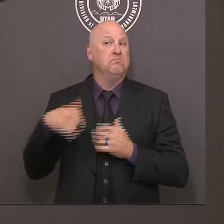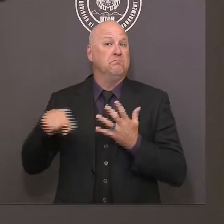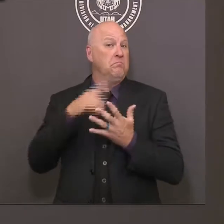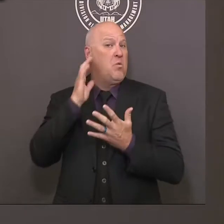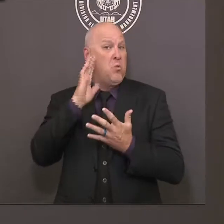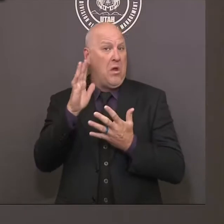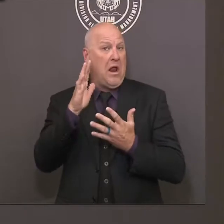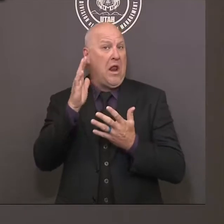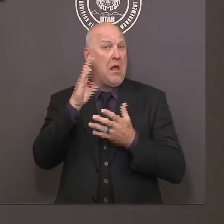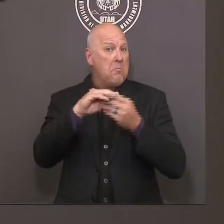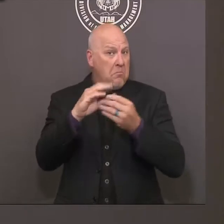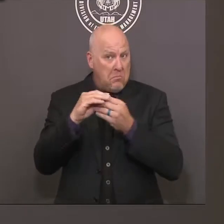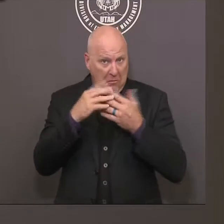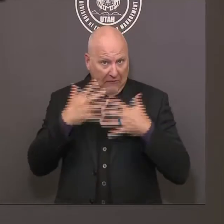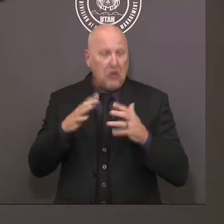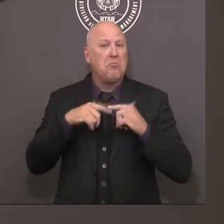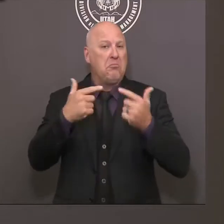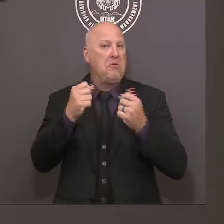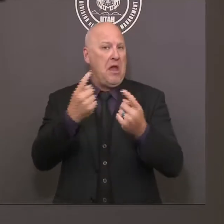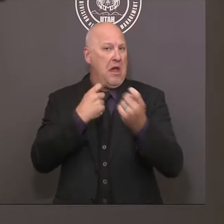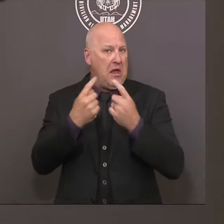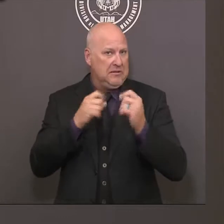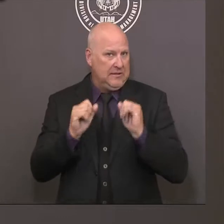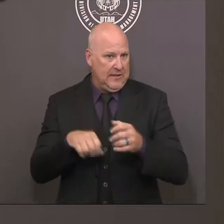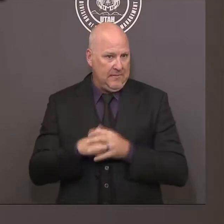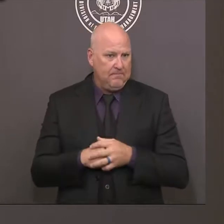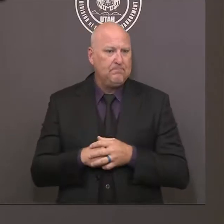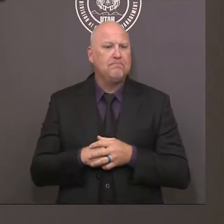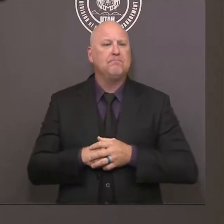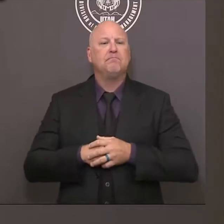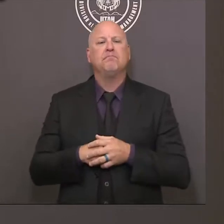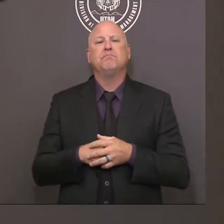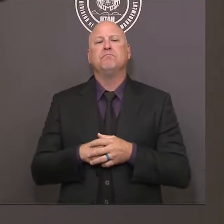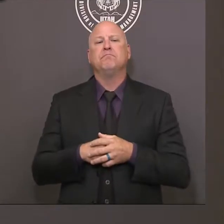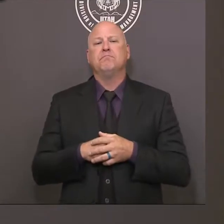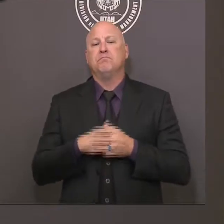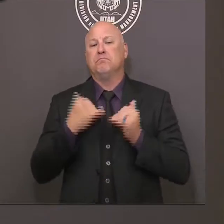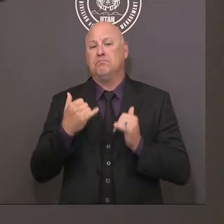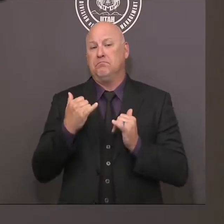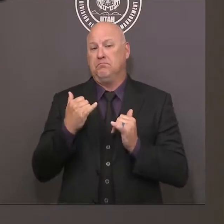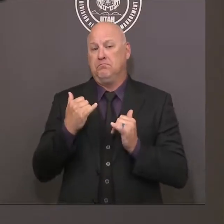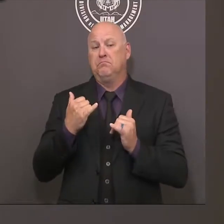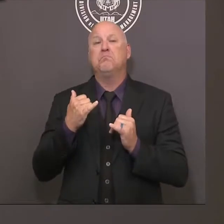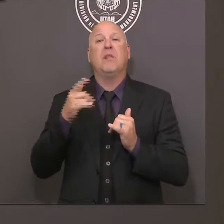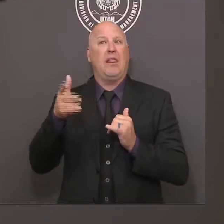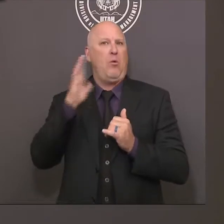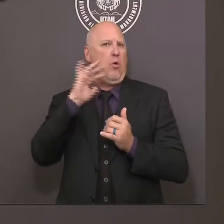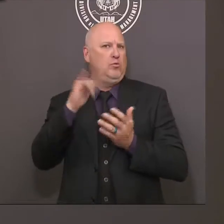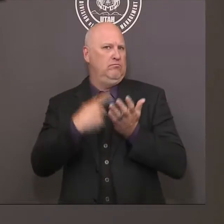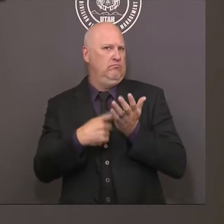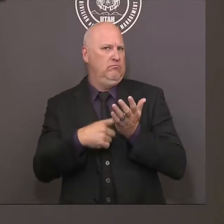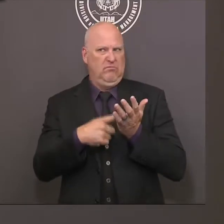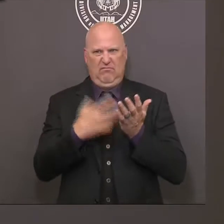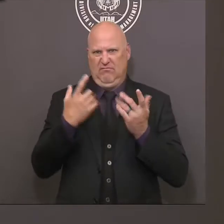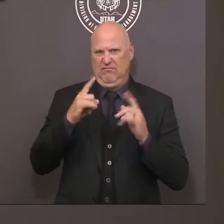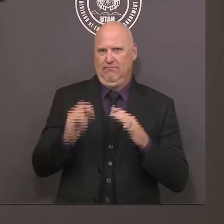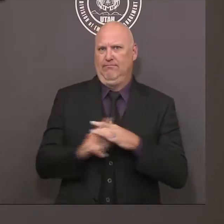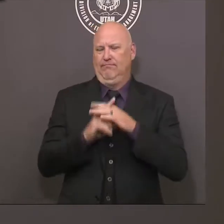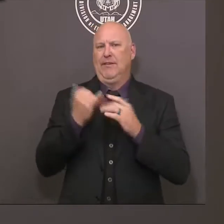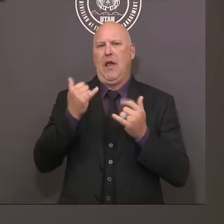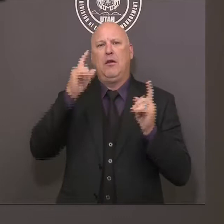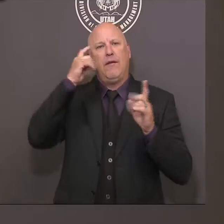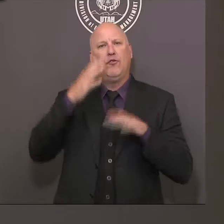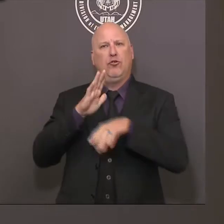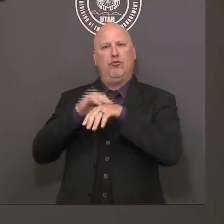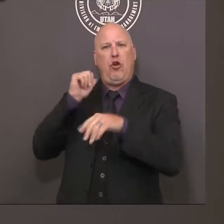They'll be talking today about the upcoming legislative session, the special session, and the